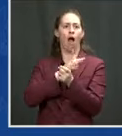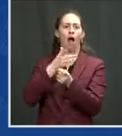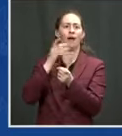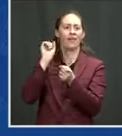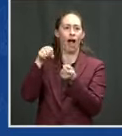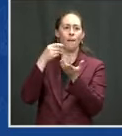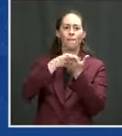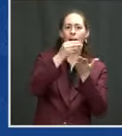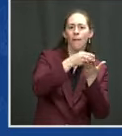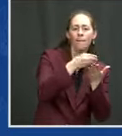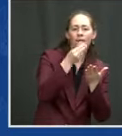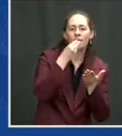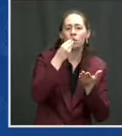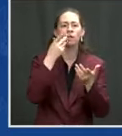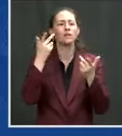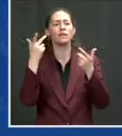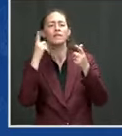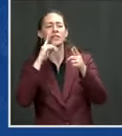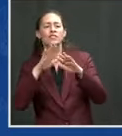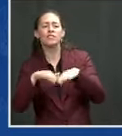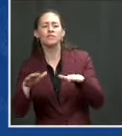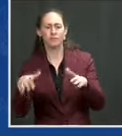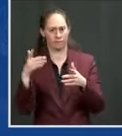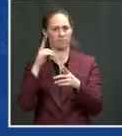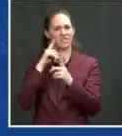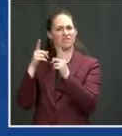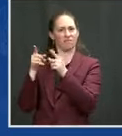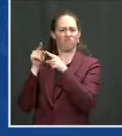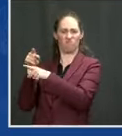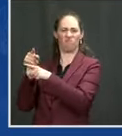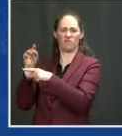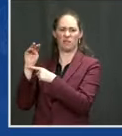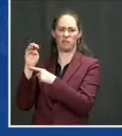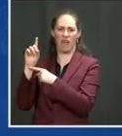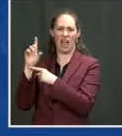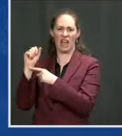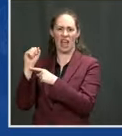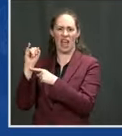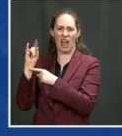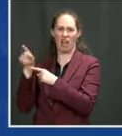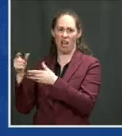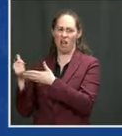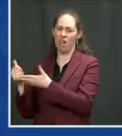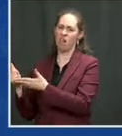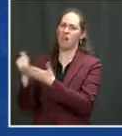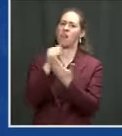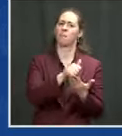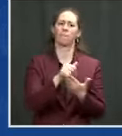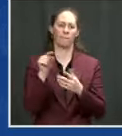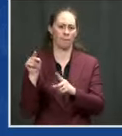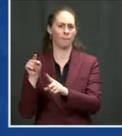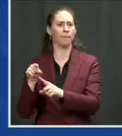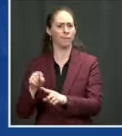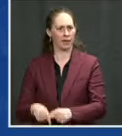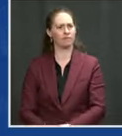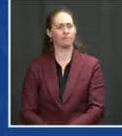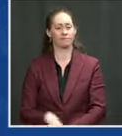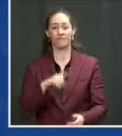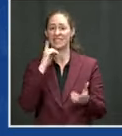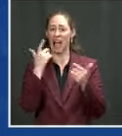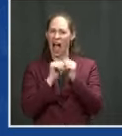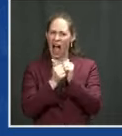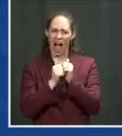huge driver and our registry system. So data making sure that we're pushing vaccines into